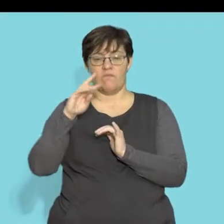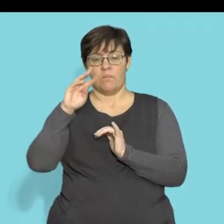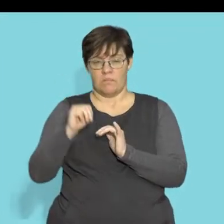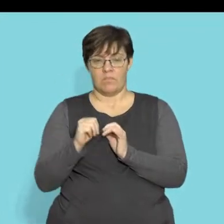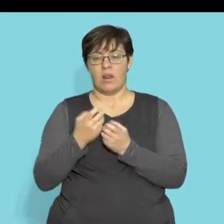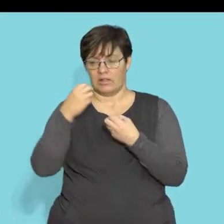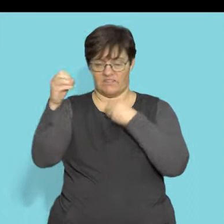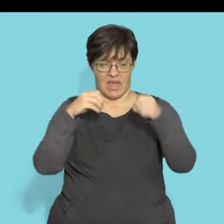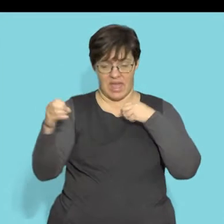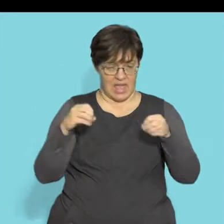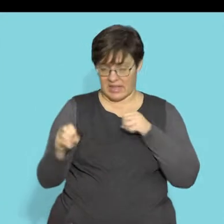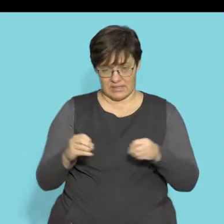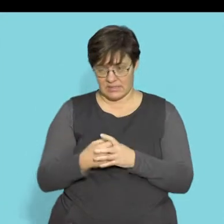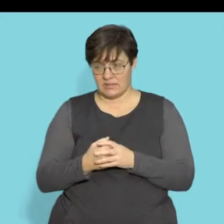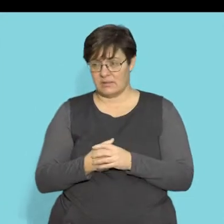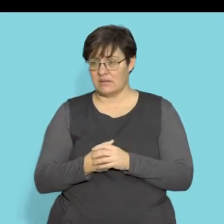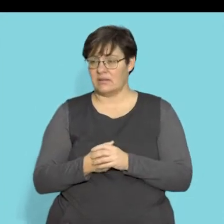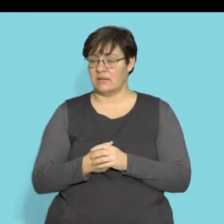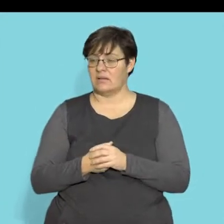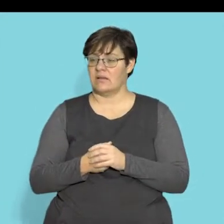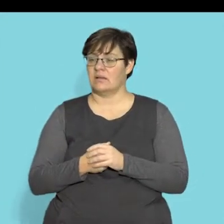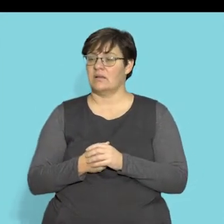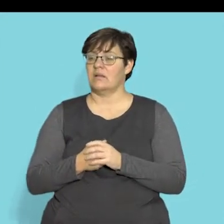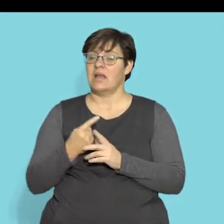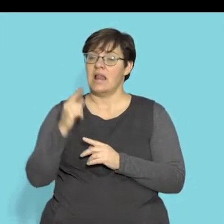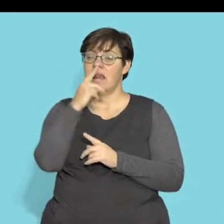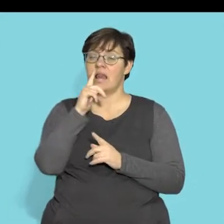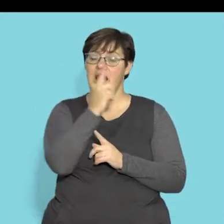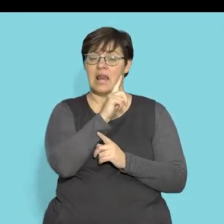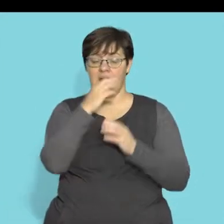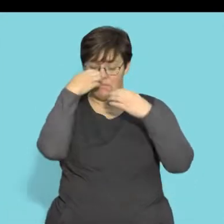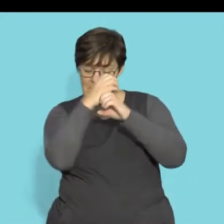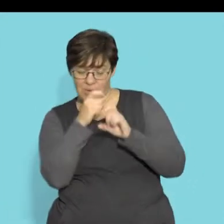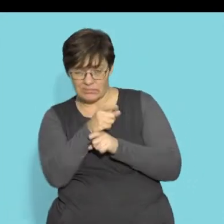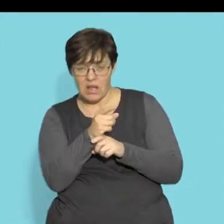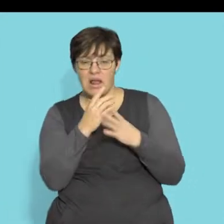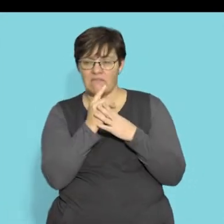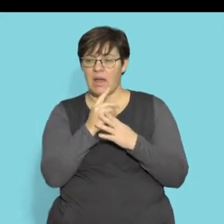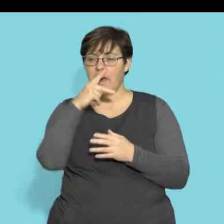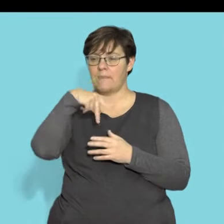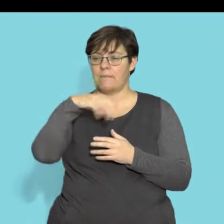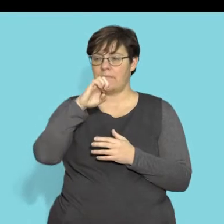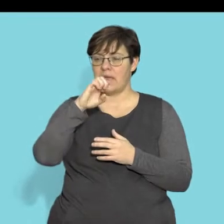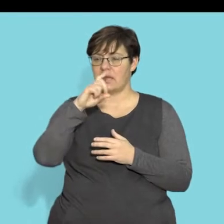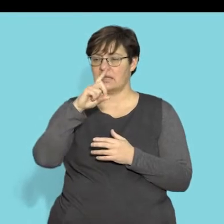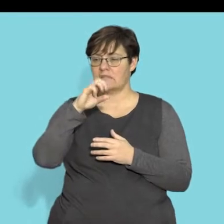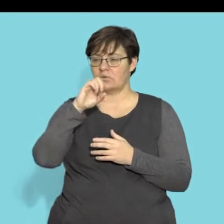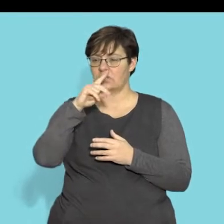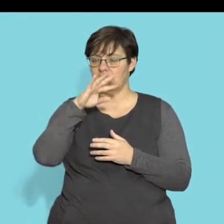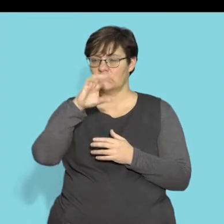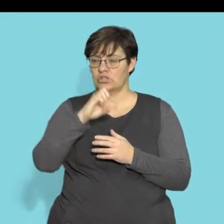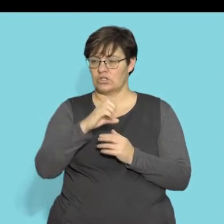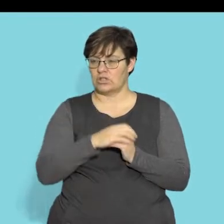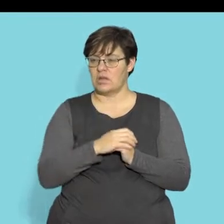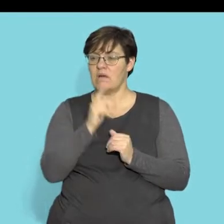ovum to start dividing. It divides in the lab in a structure called a petri dish until it becomes